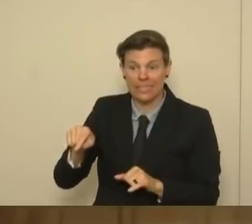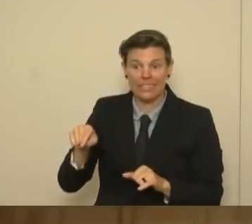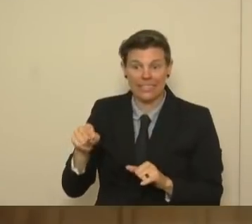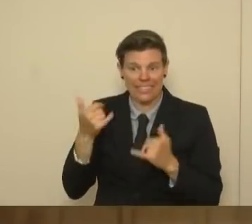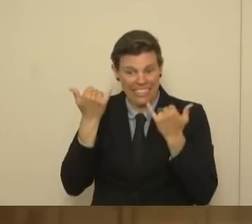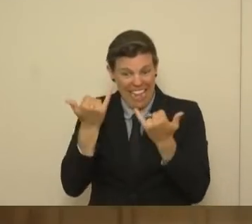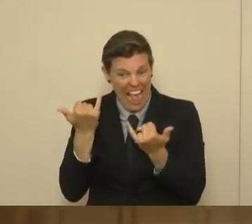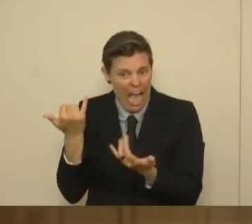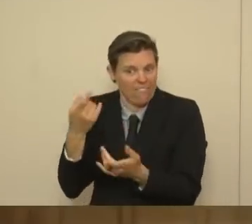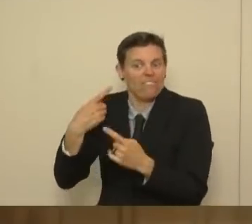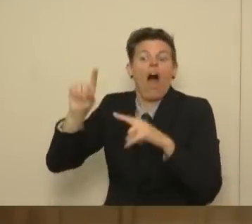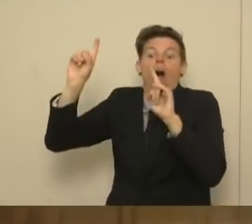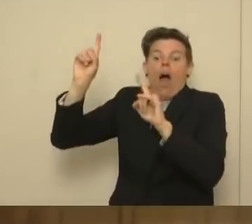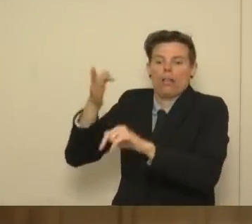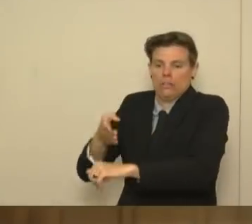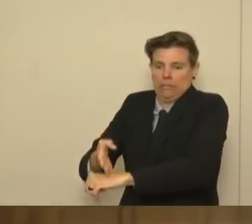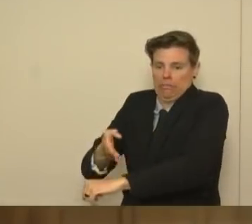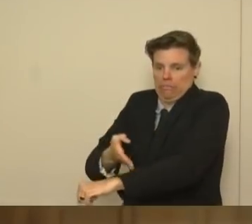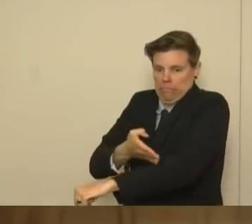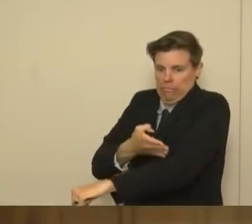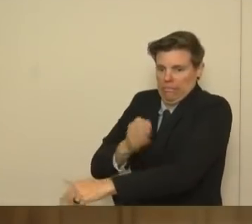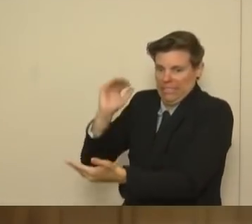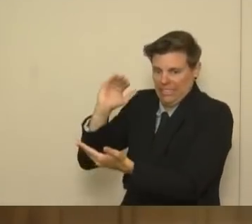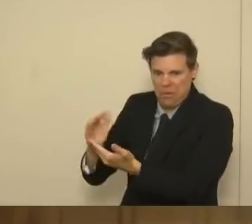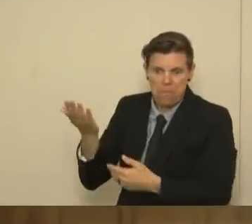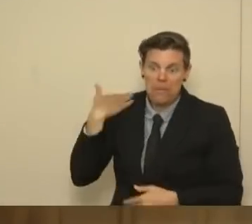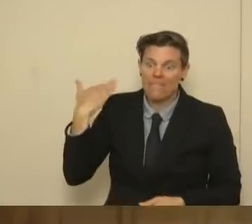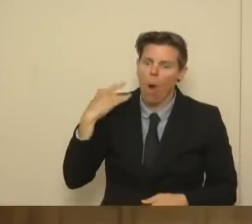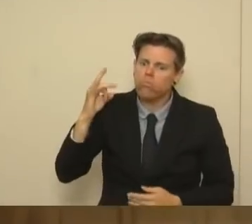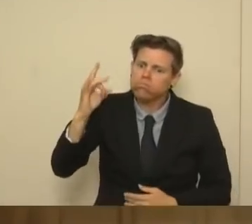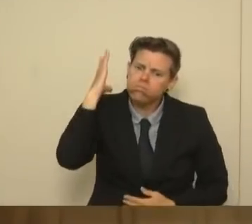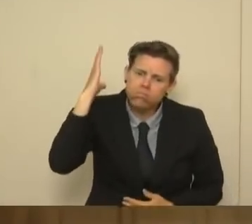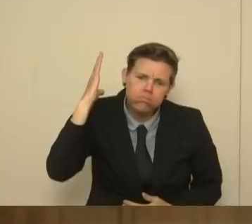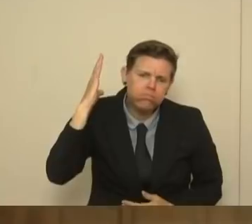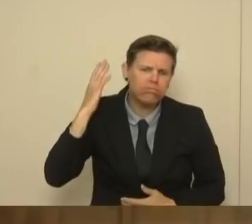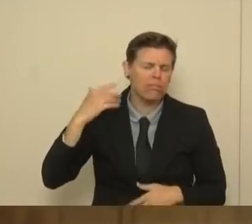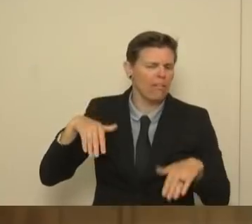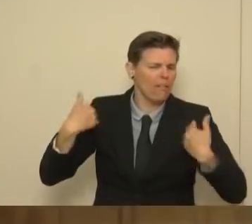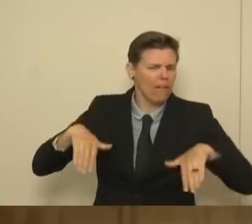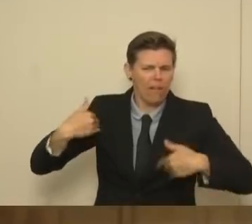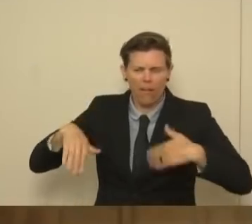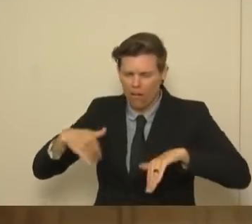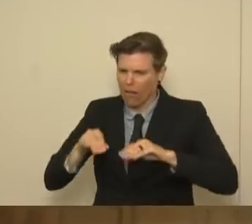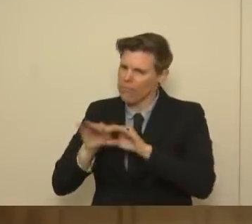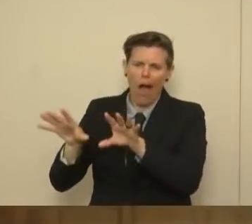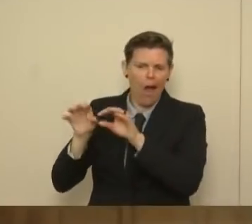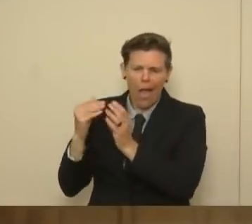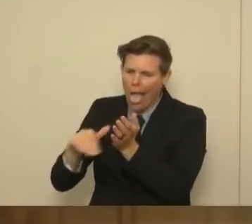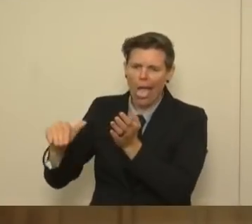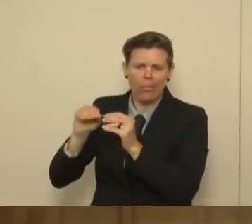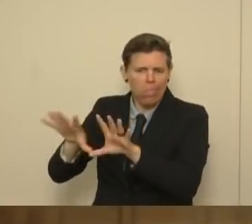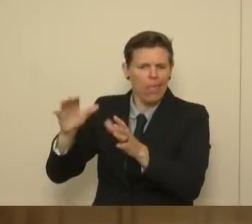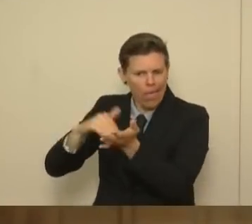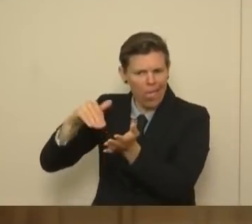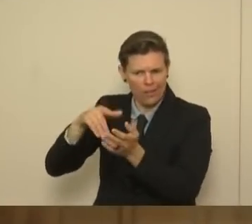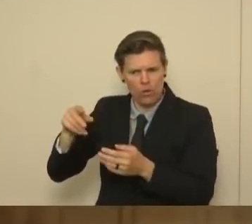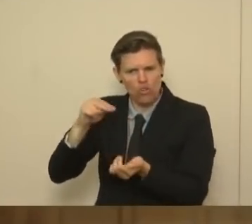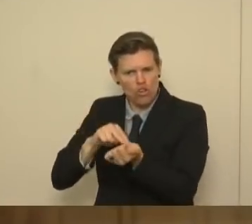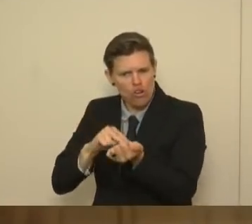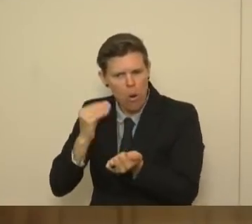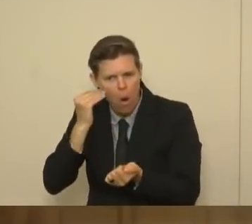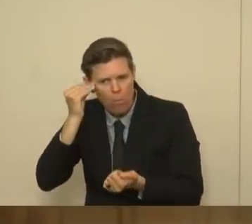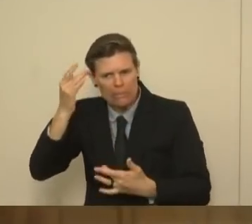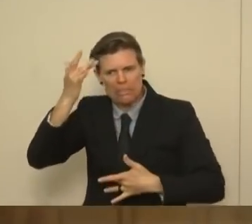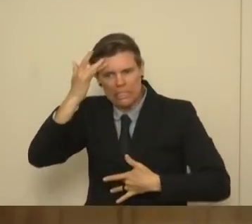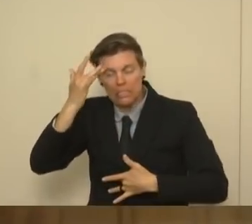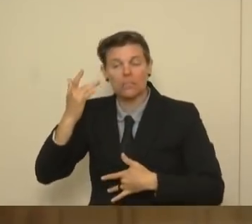The medical advisory team has sort of figured out a system and a way of thinking that's pretty complicated ethically